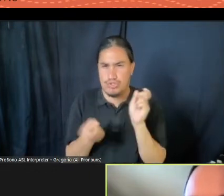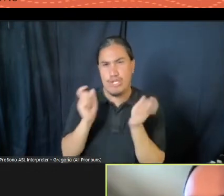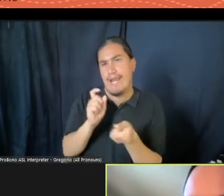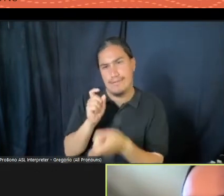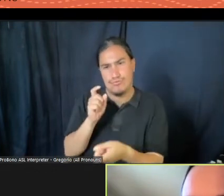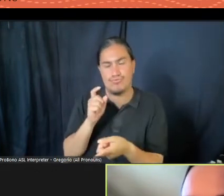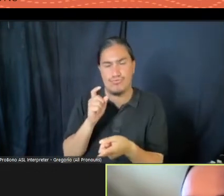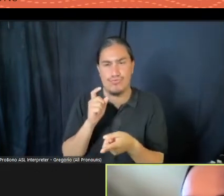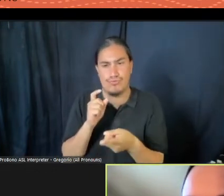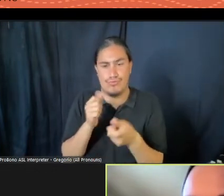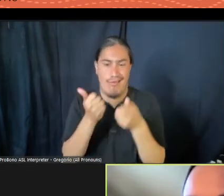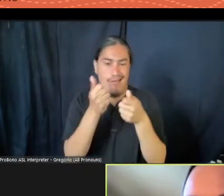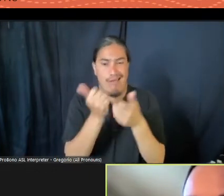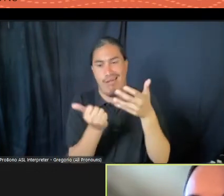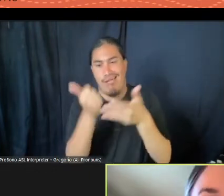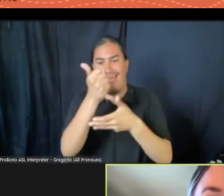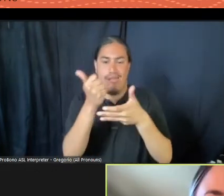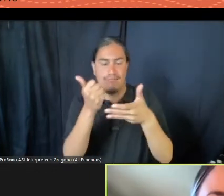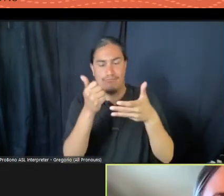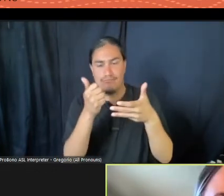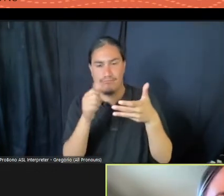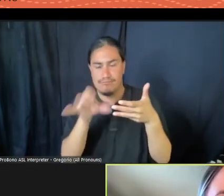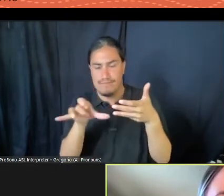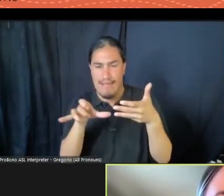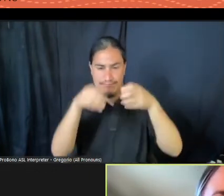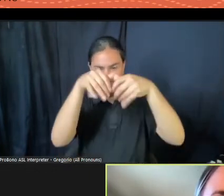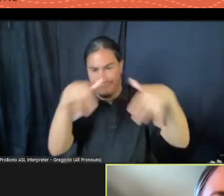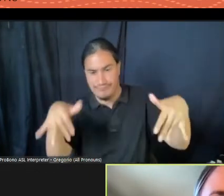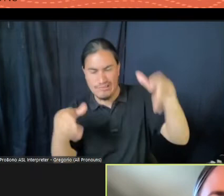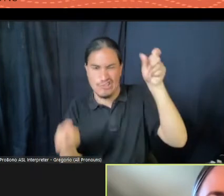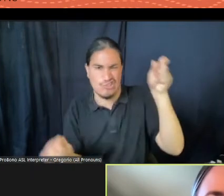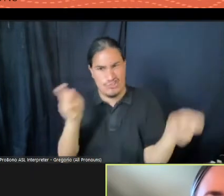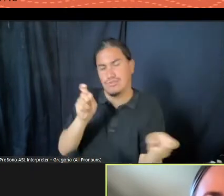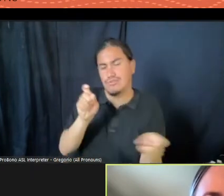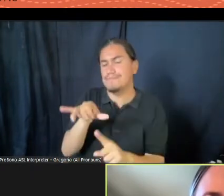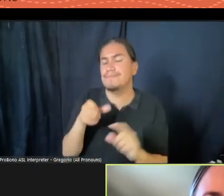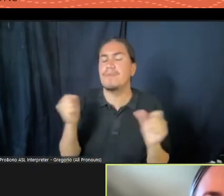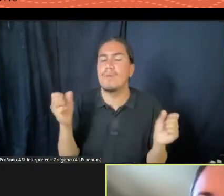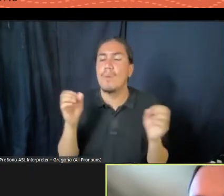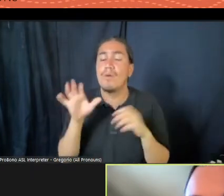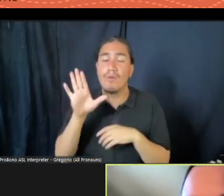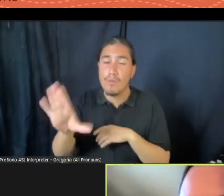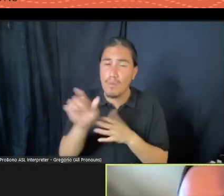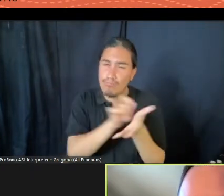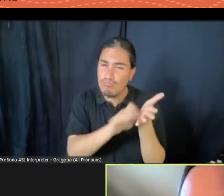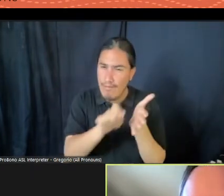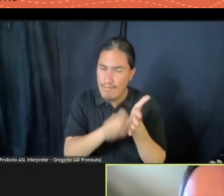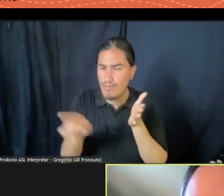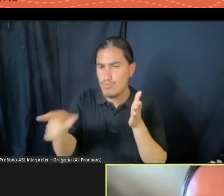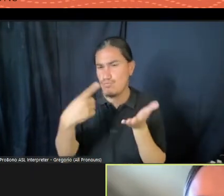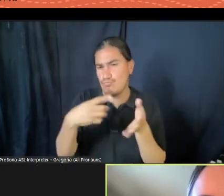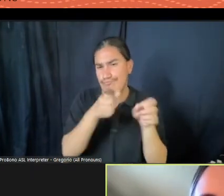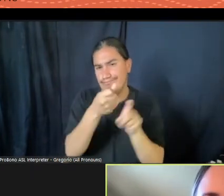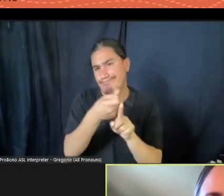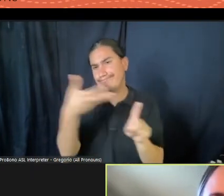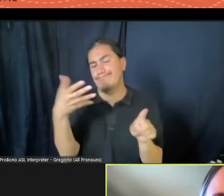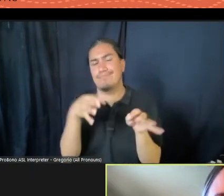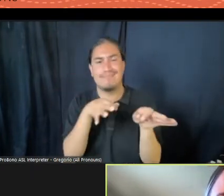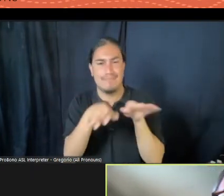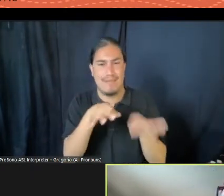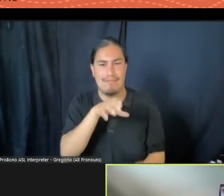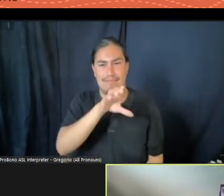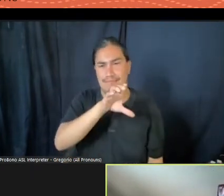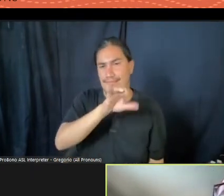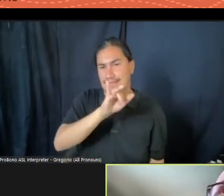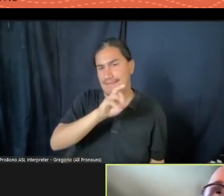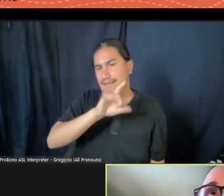that's a super exciting development. So in this piece, you define civic practice.